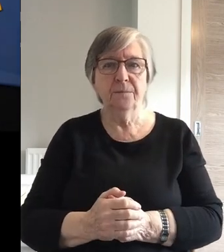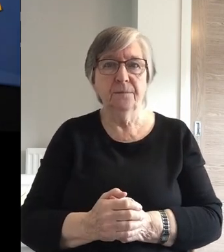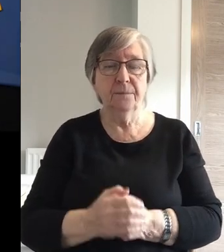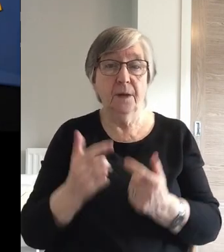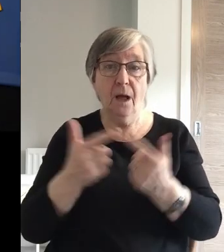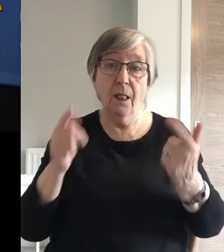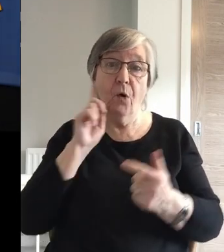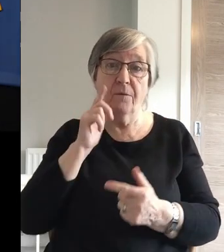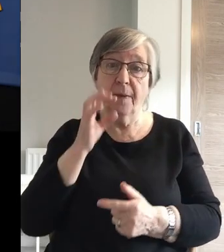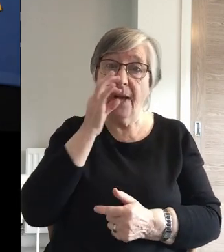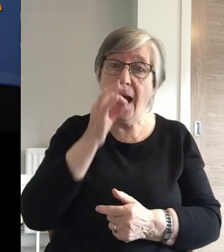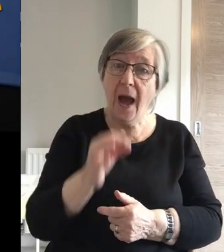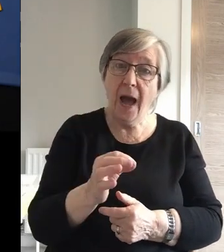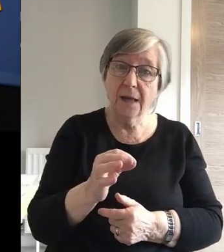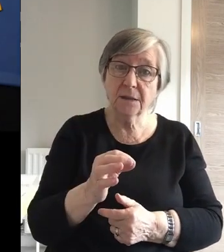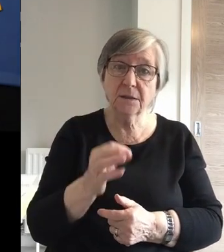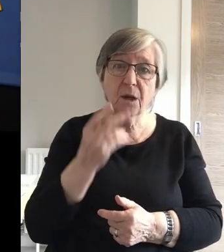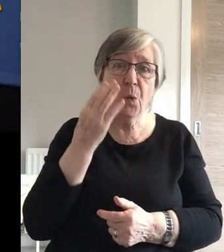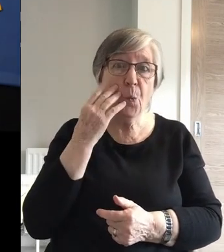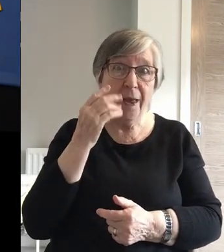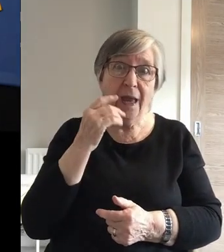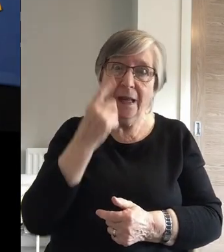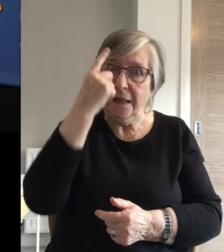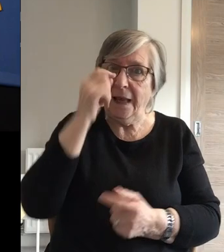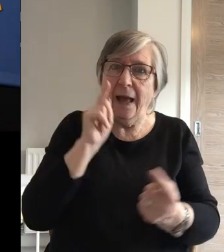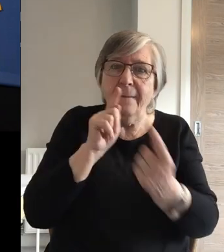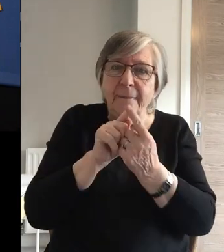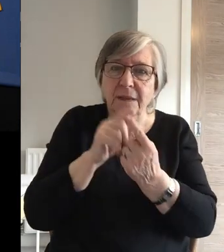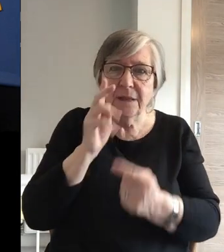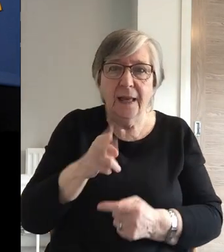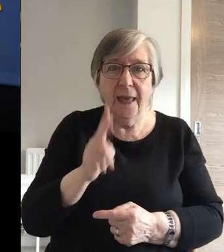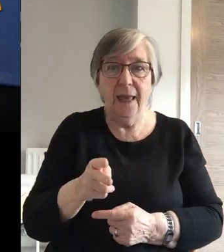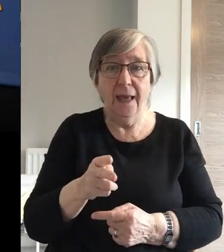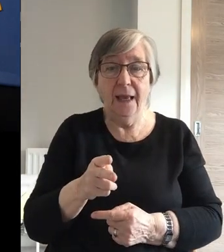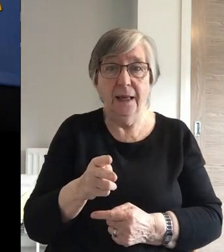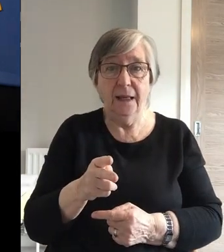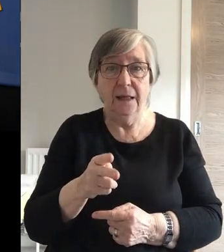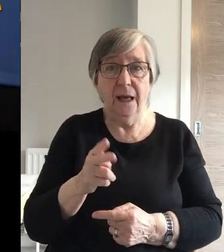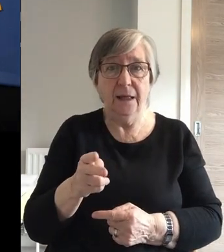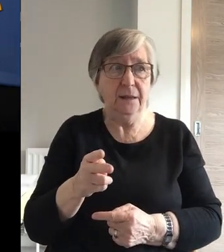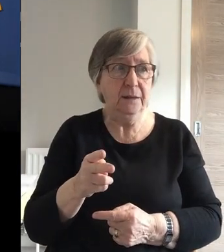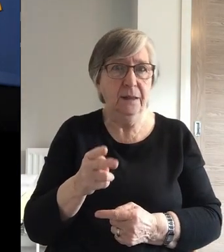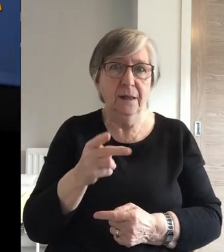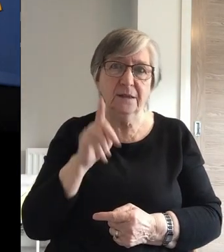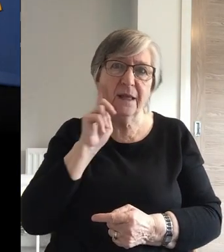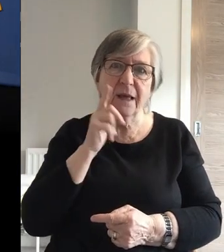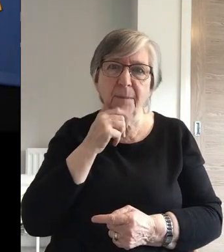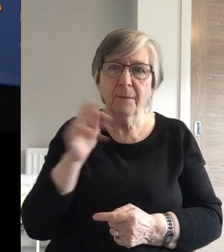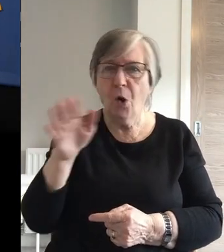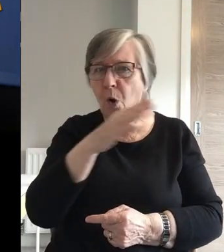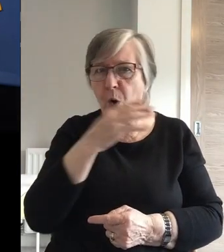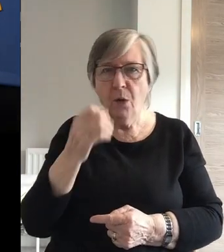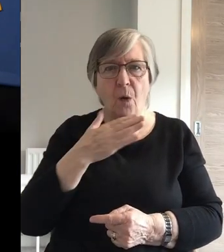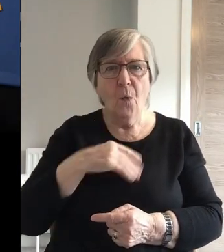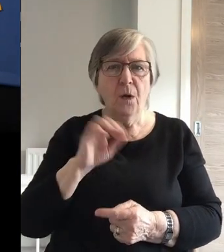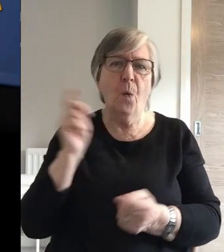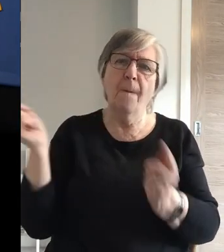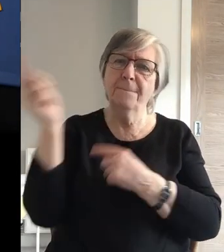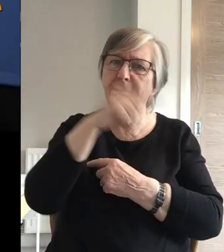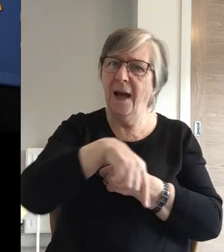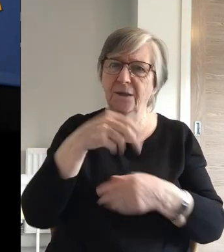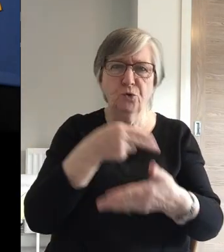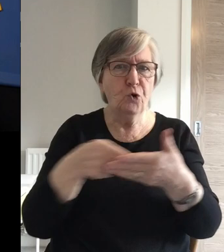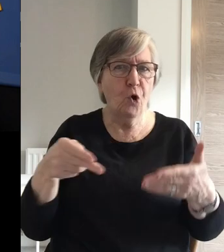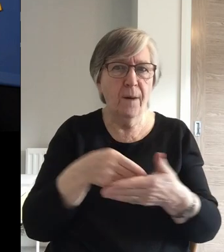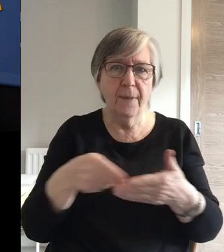Many folks have asked about when we're meeting and meeting again, and it's part of the whole we want to get back to normal that we hear all around